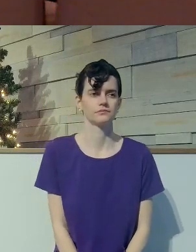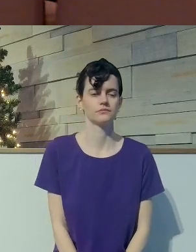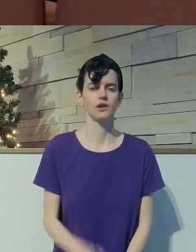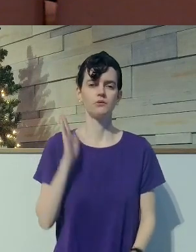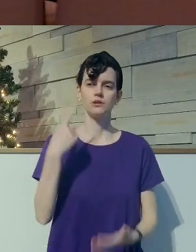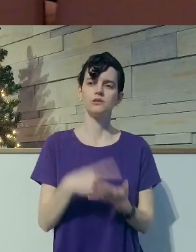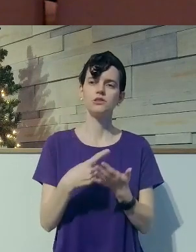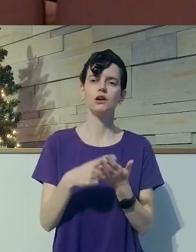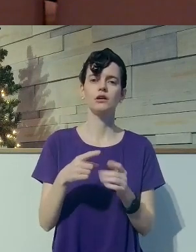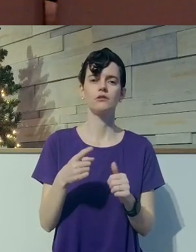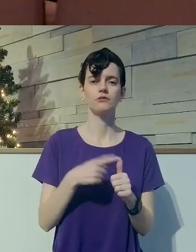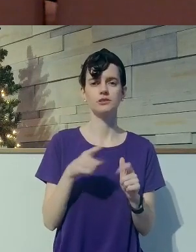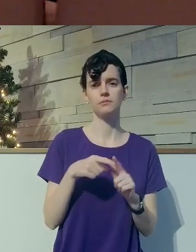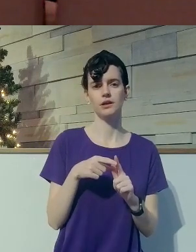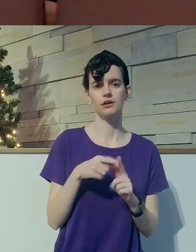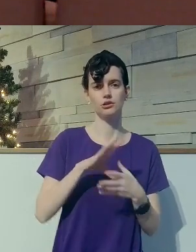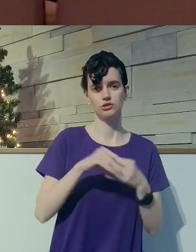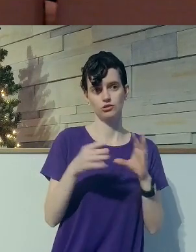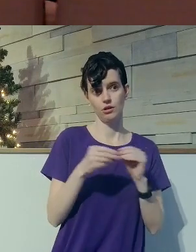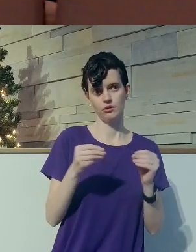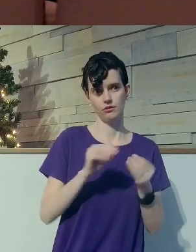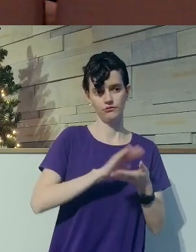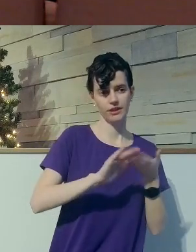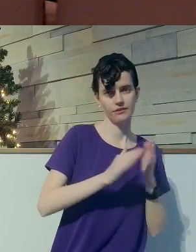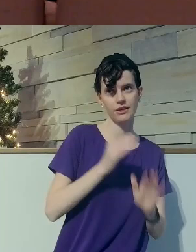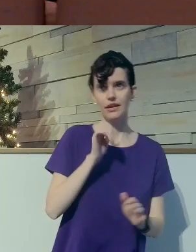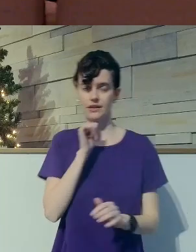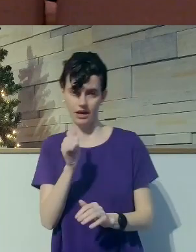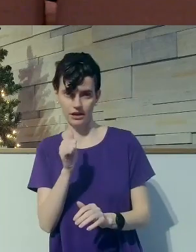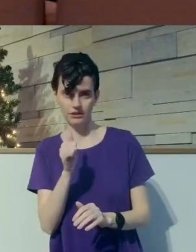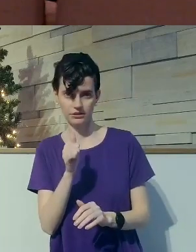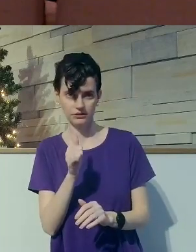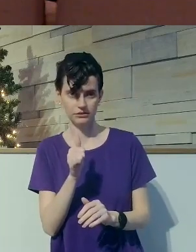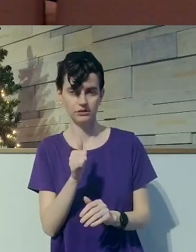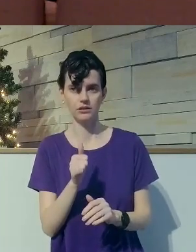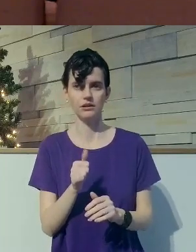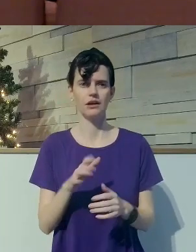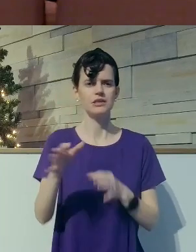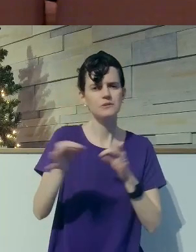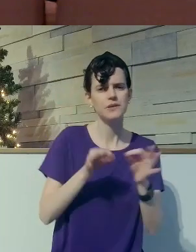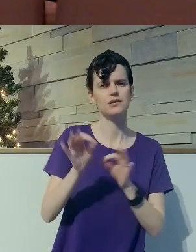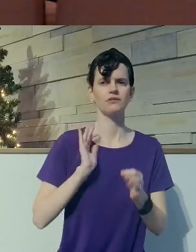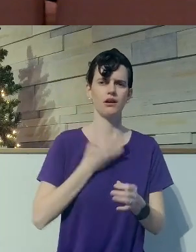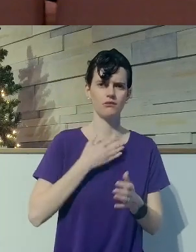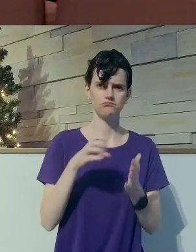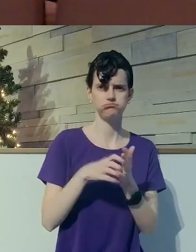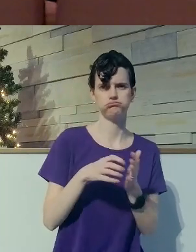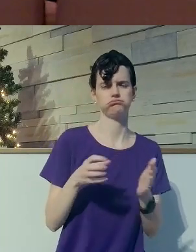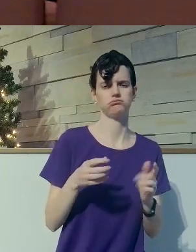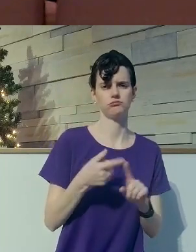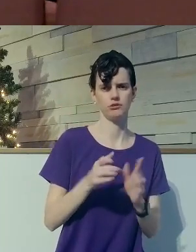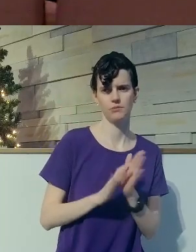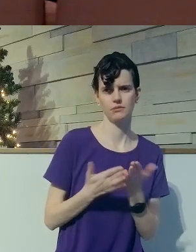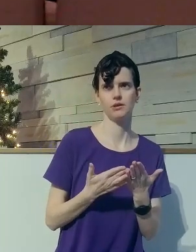We're going to talk at first about a story of forgiving and not. That's where we're going to start off this morning. It's the explanation of our passage. And then I